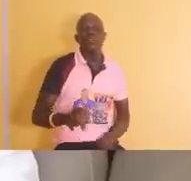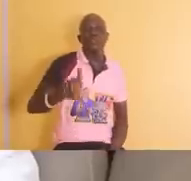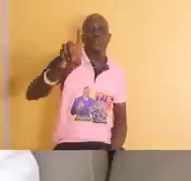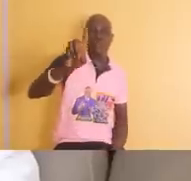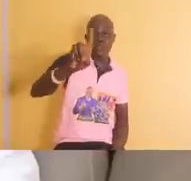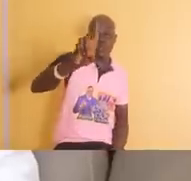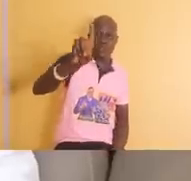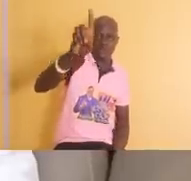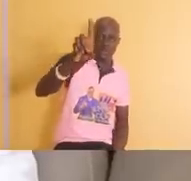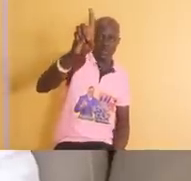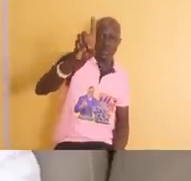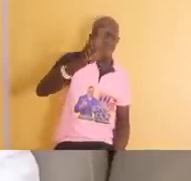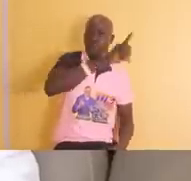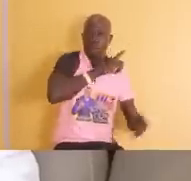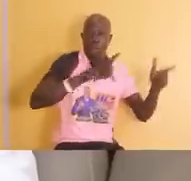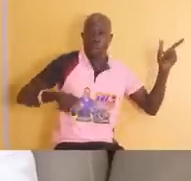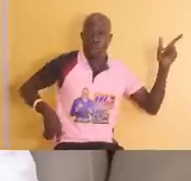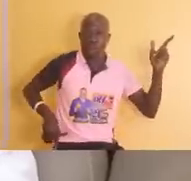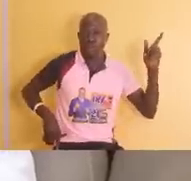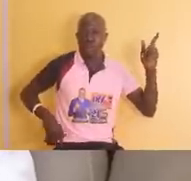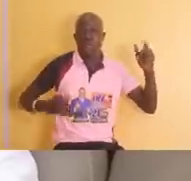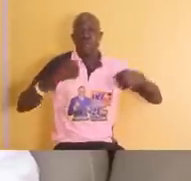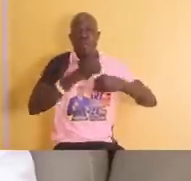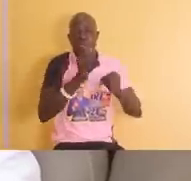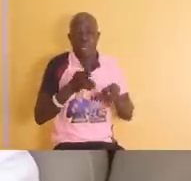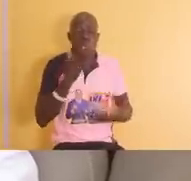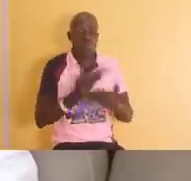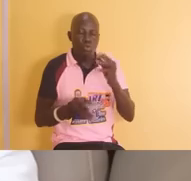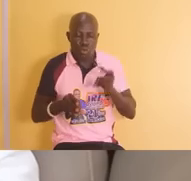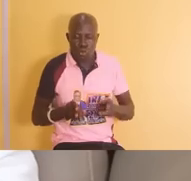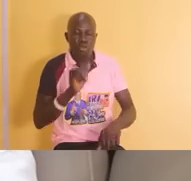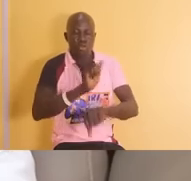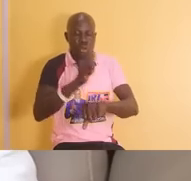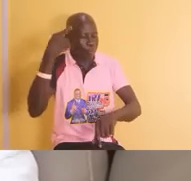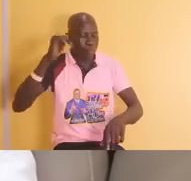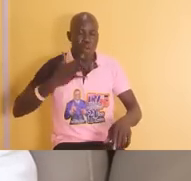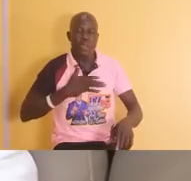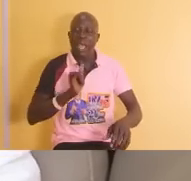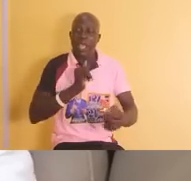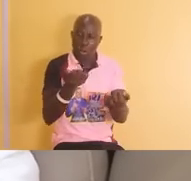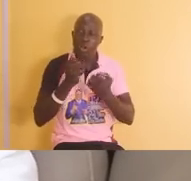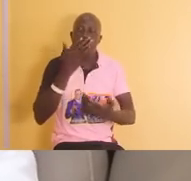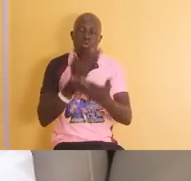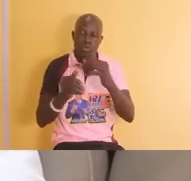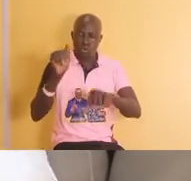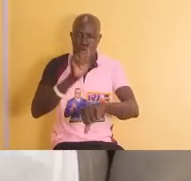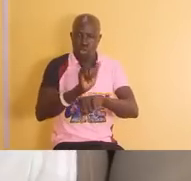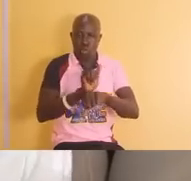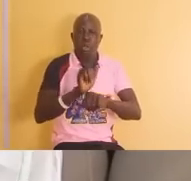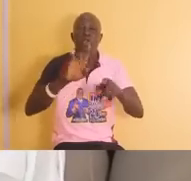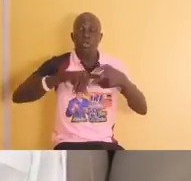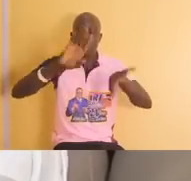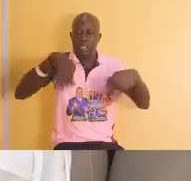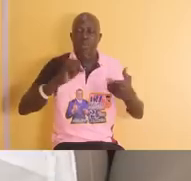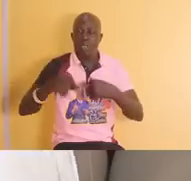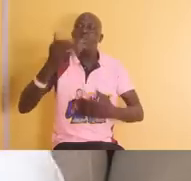soke oluwa en la o me se gidi fun mi emi na fe se gidi to ma fun mi ni owo